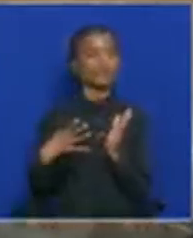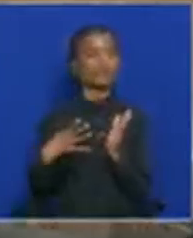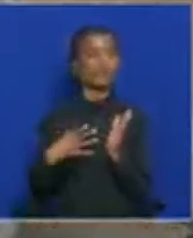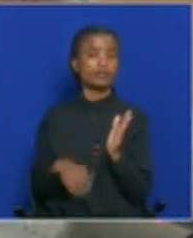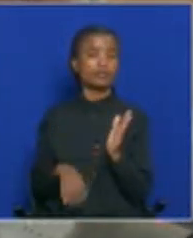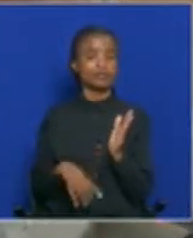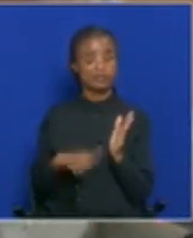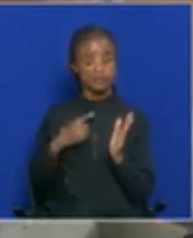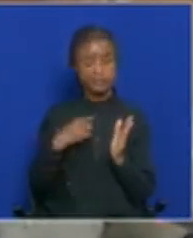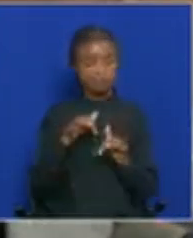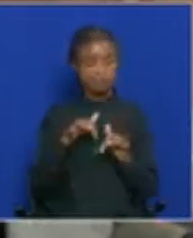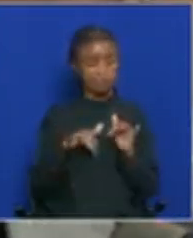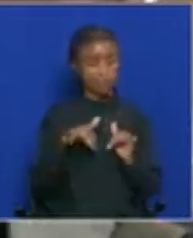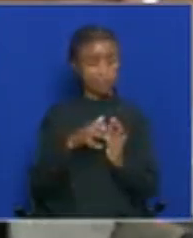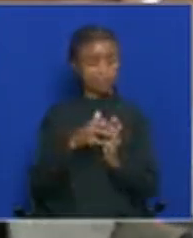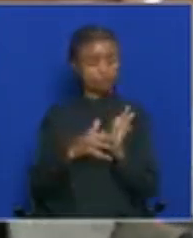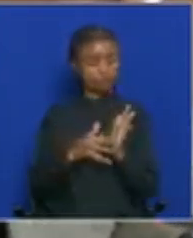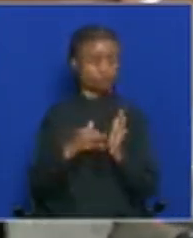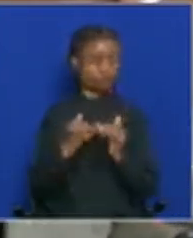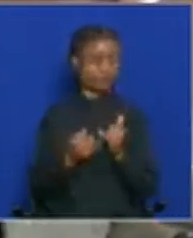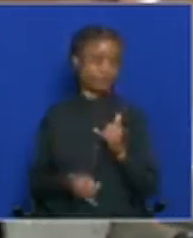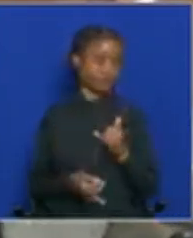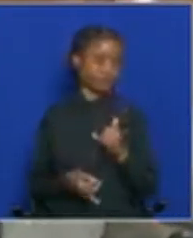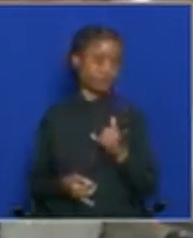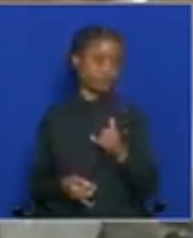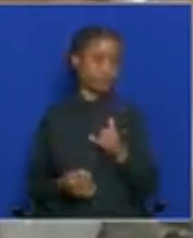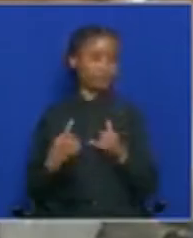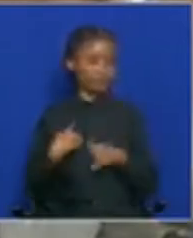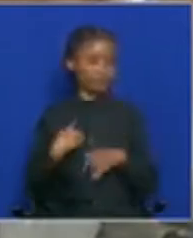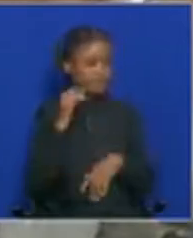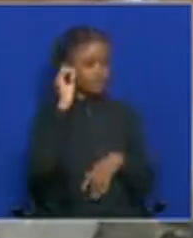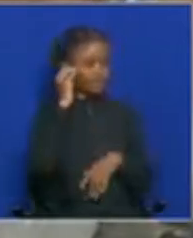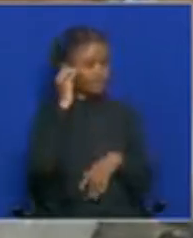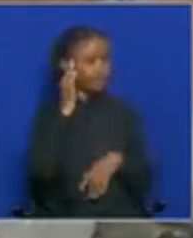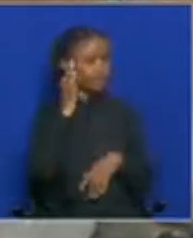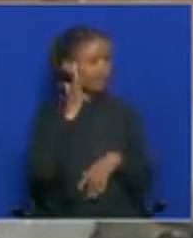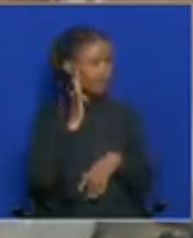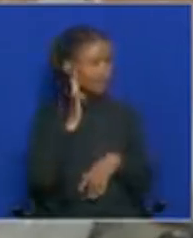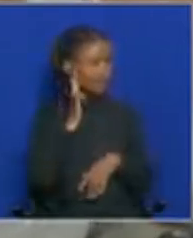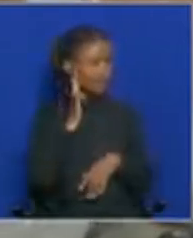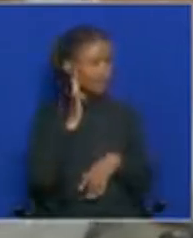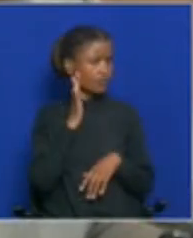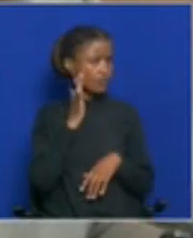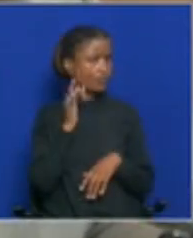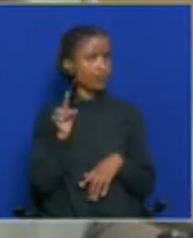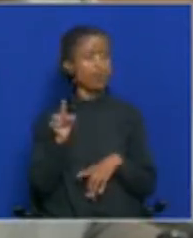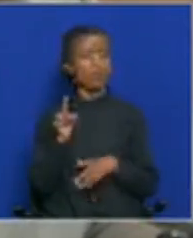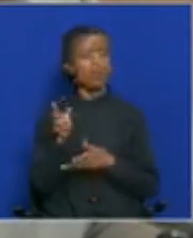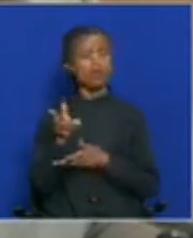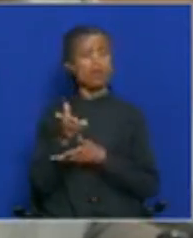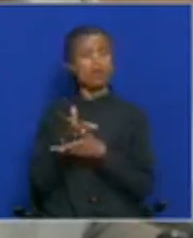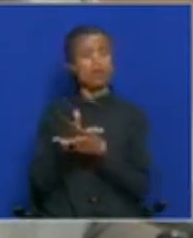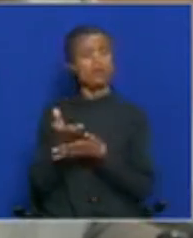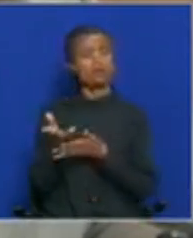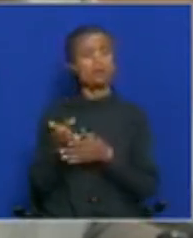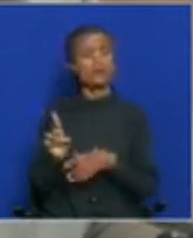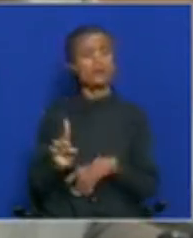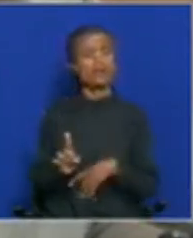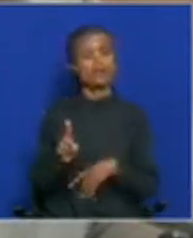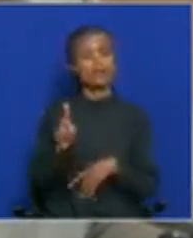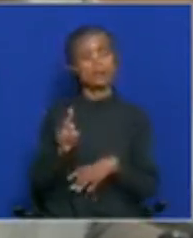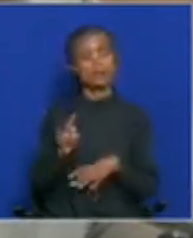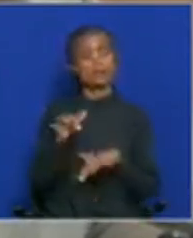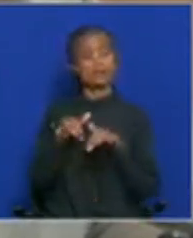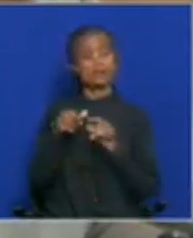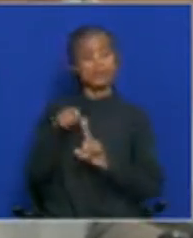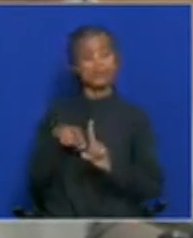was interested to know what that correspondence was, who wrote, and how exactly that need arose,